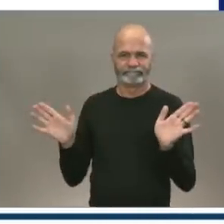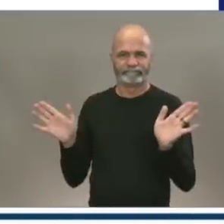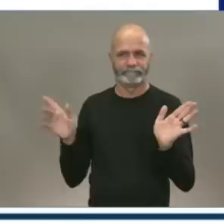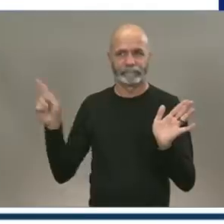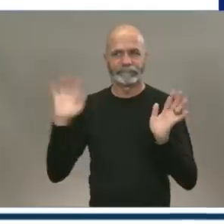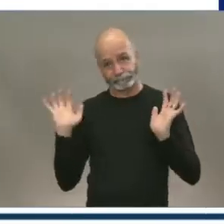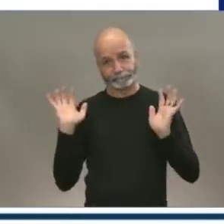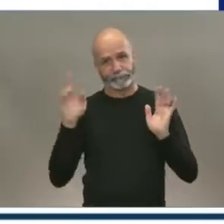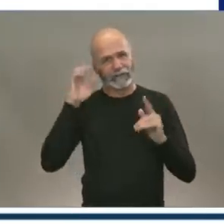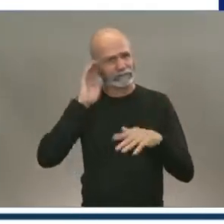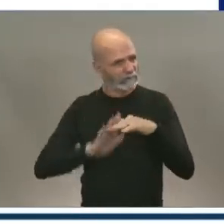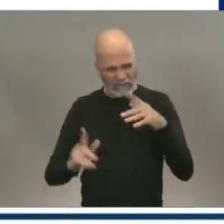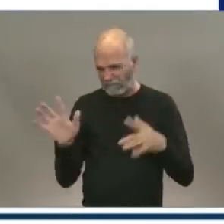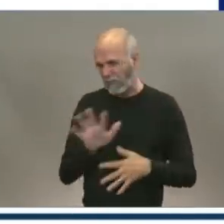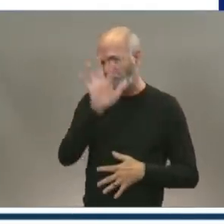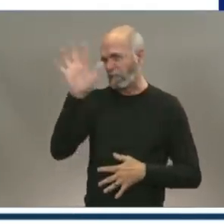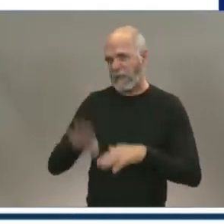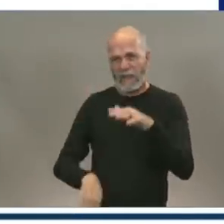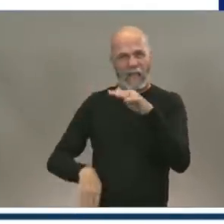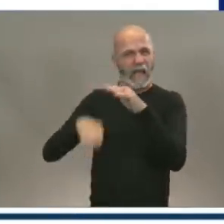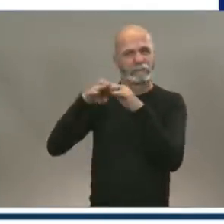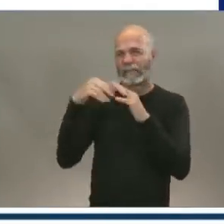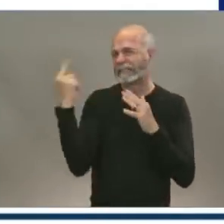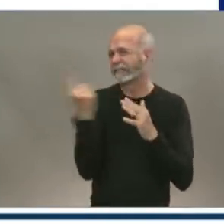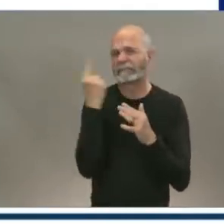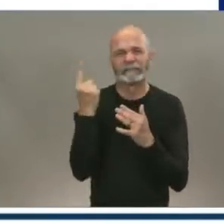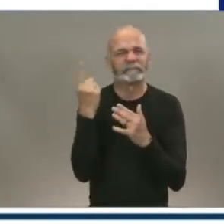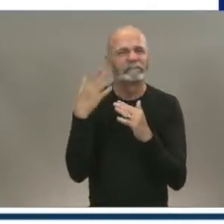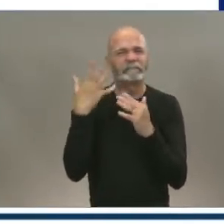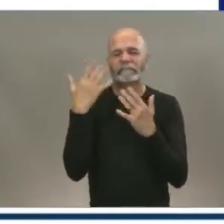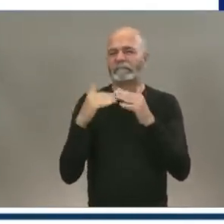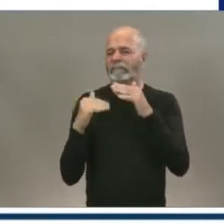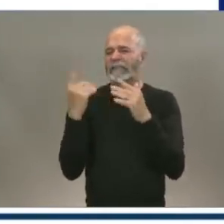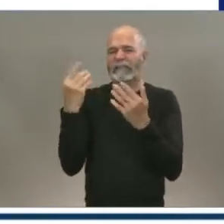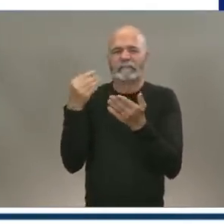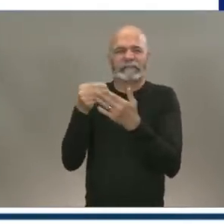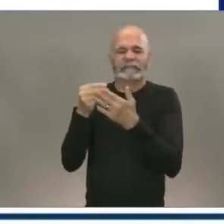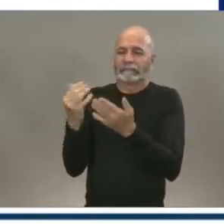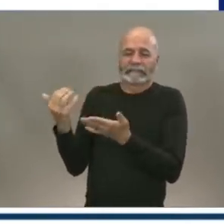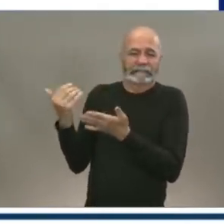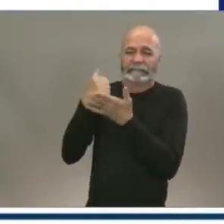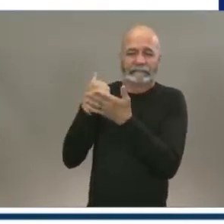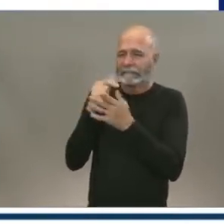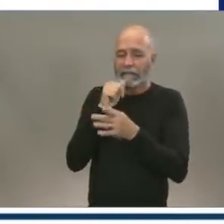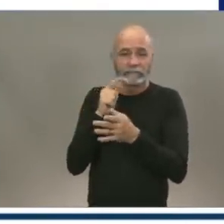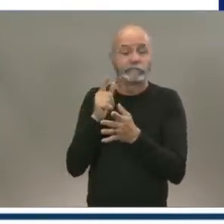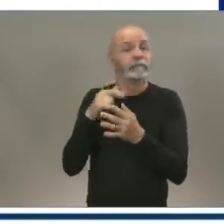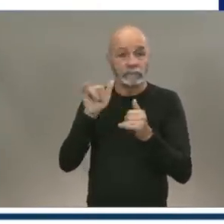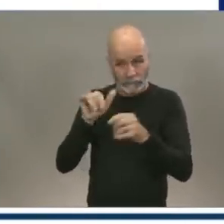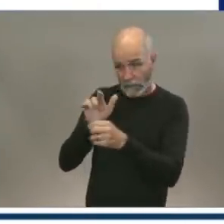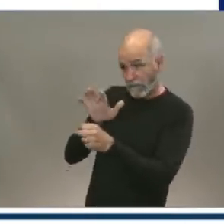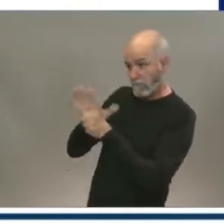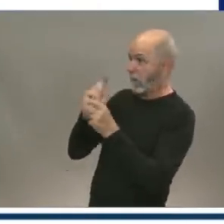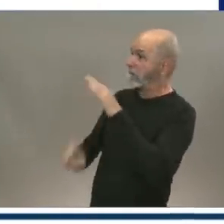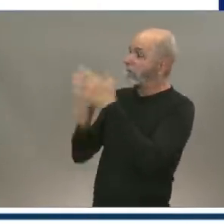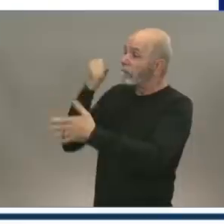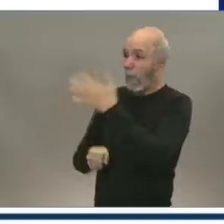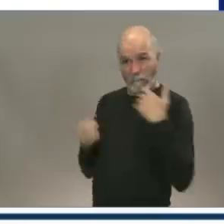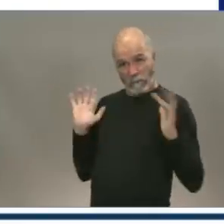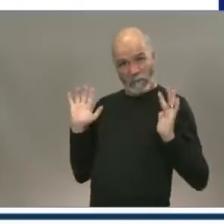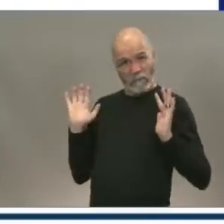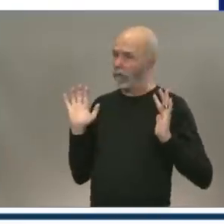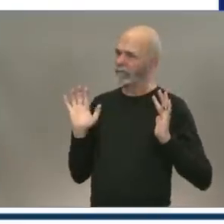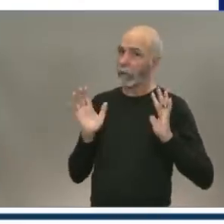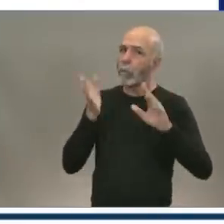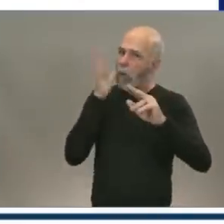maximum fine possible. To me, it's not enough. We'll be looking at changes to the level of fines.